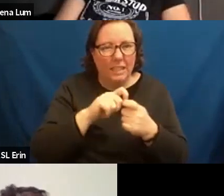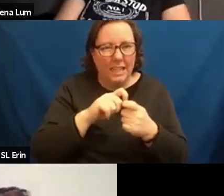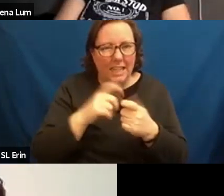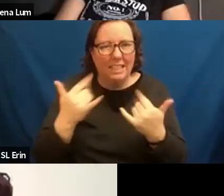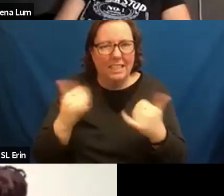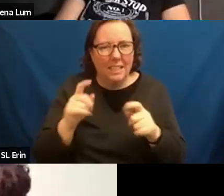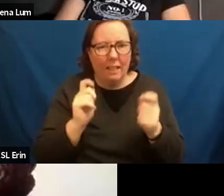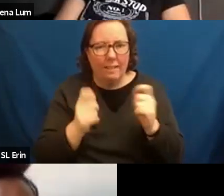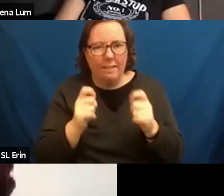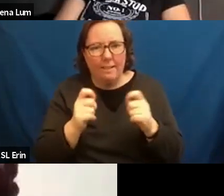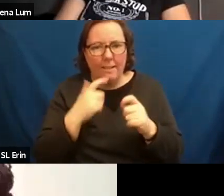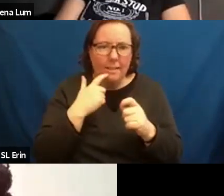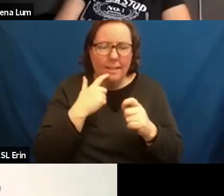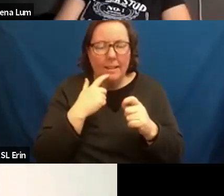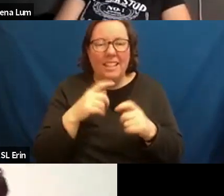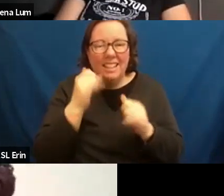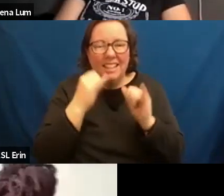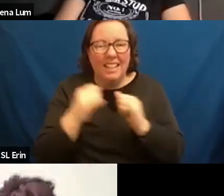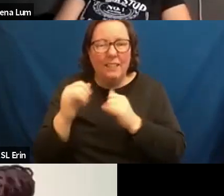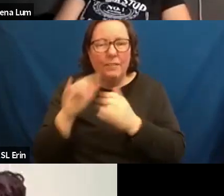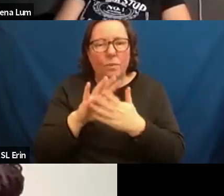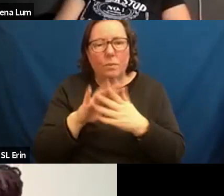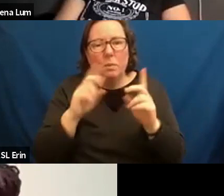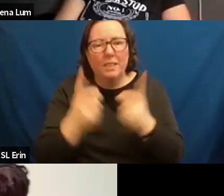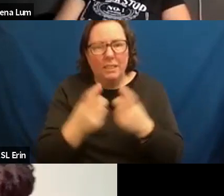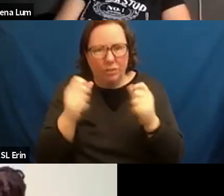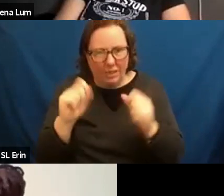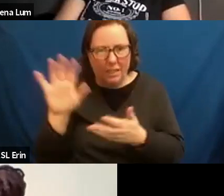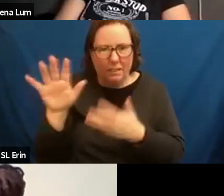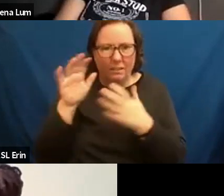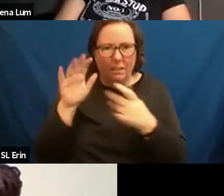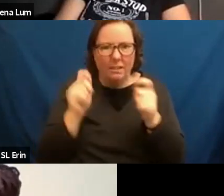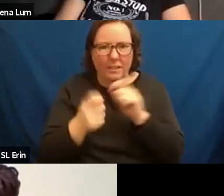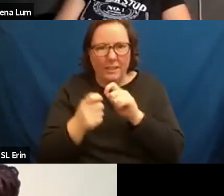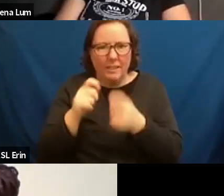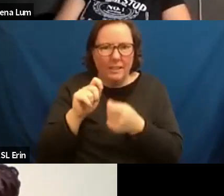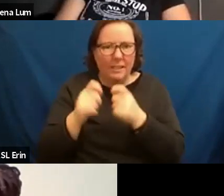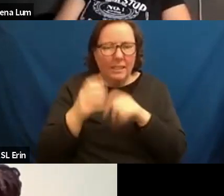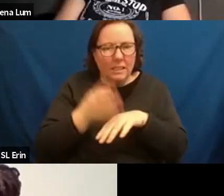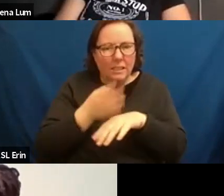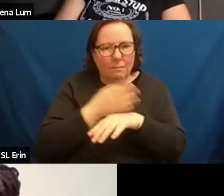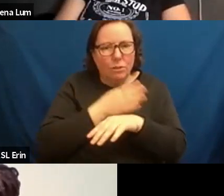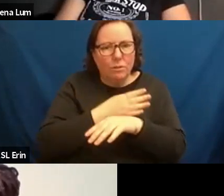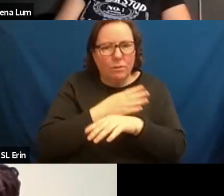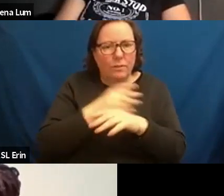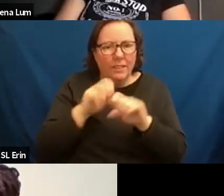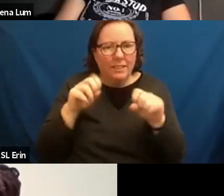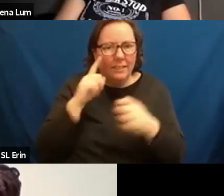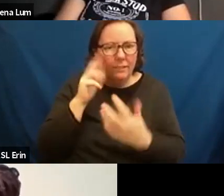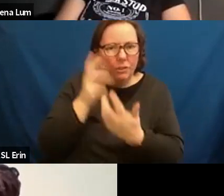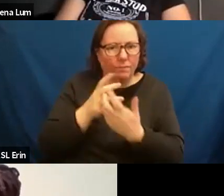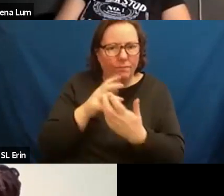school districts can make adaptations that can improve the